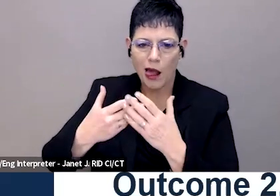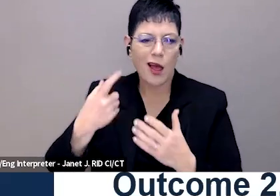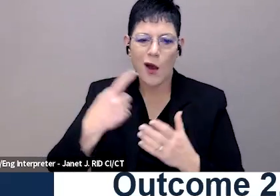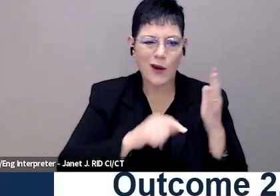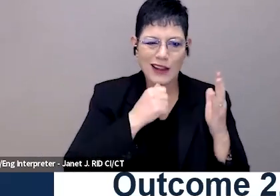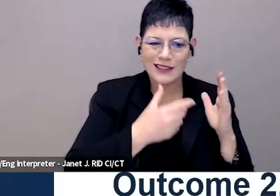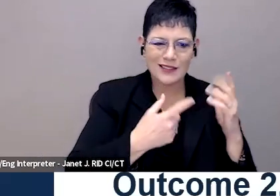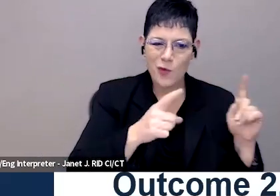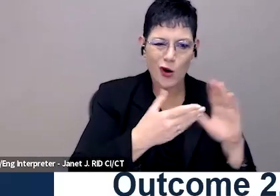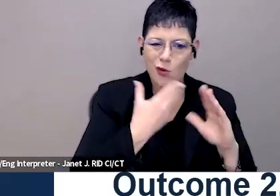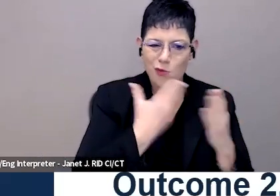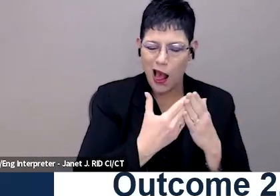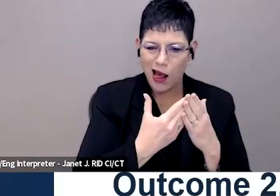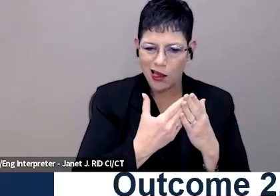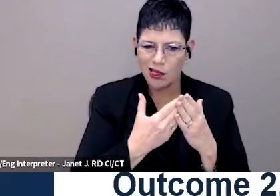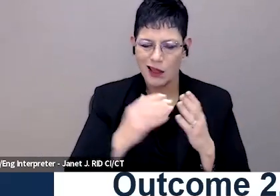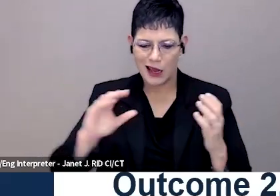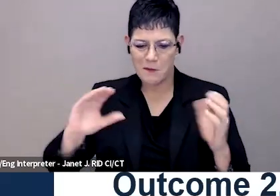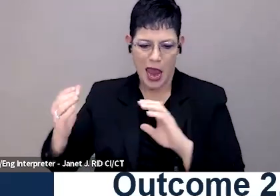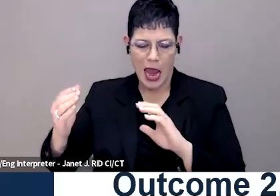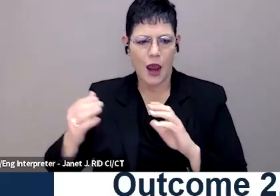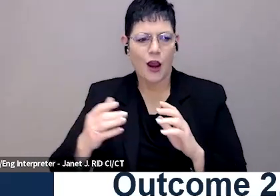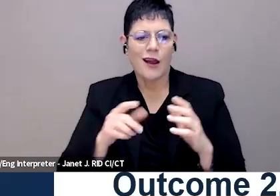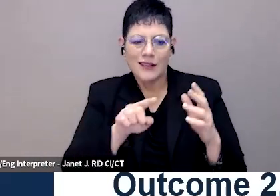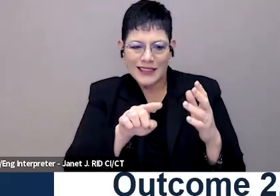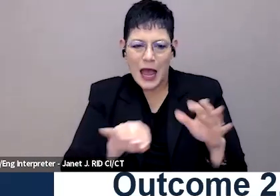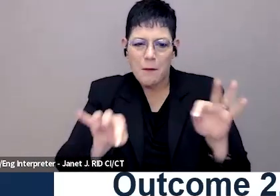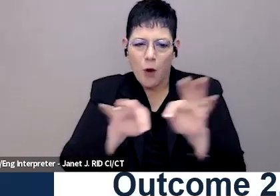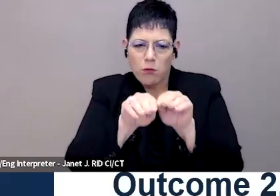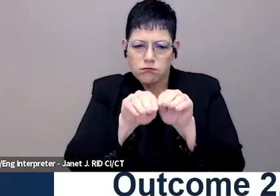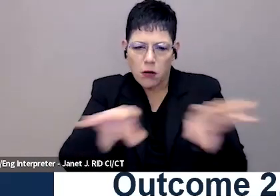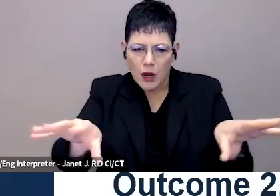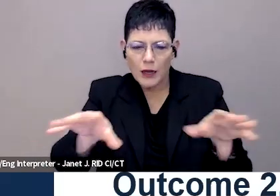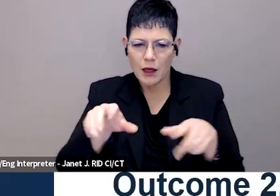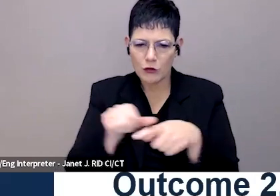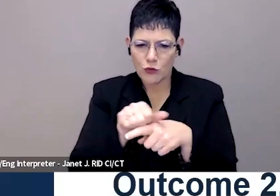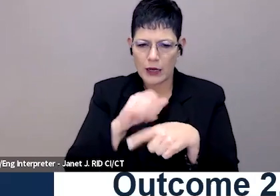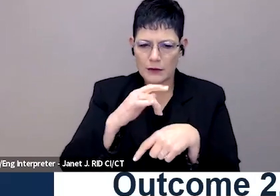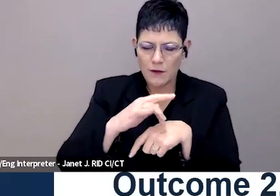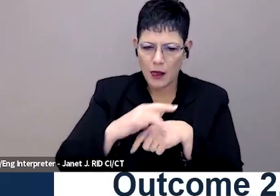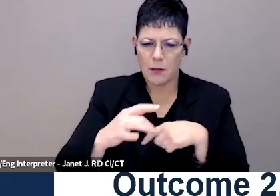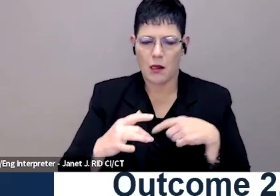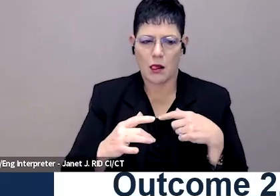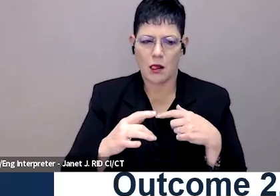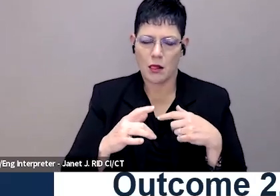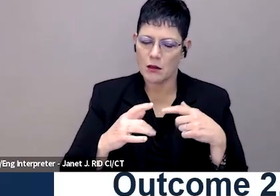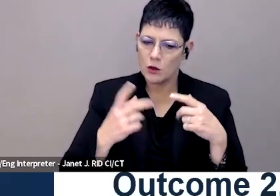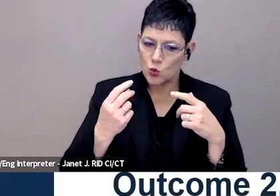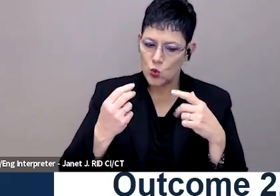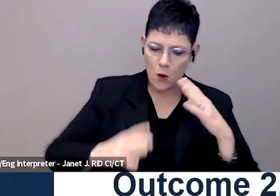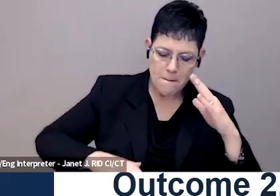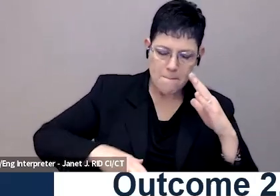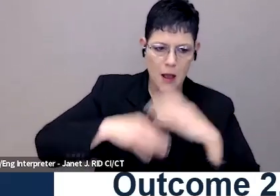well. And it's important to get the word out about those things and those learnings to maximize the efficiency and